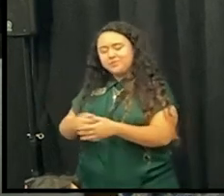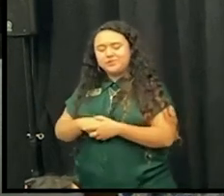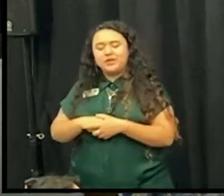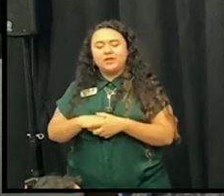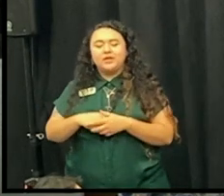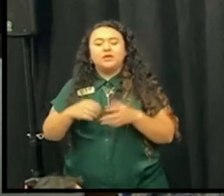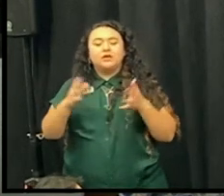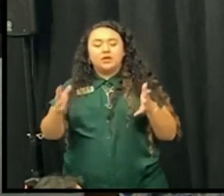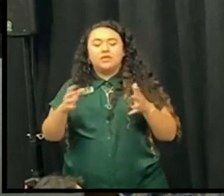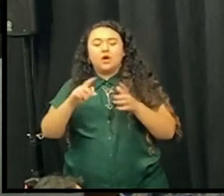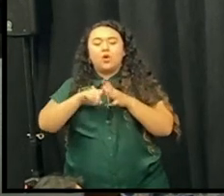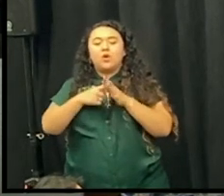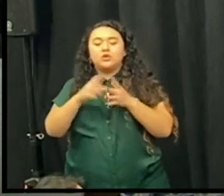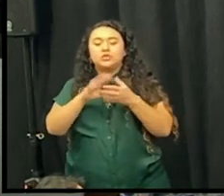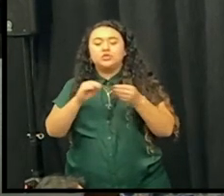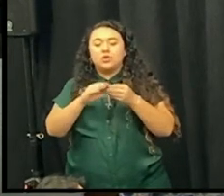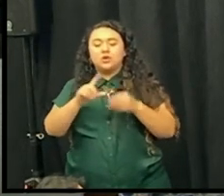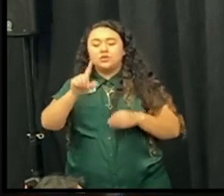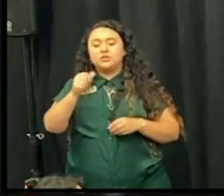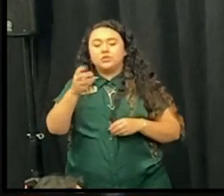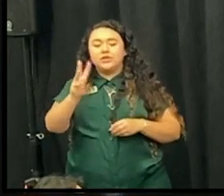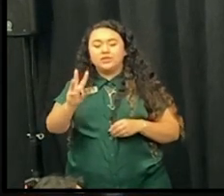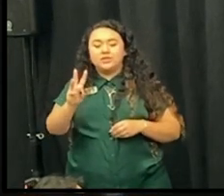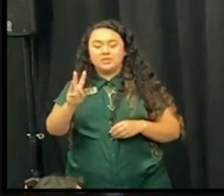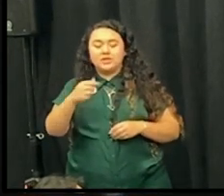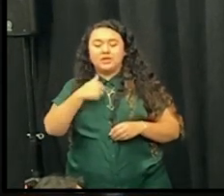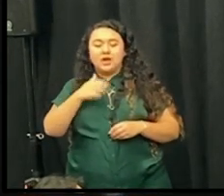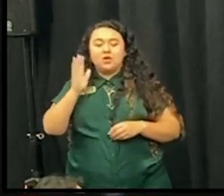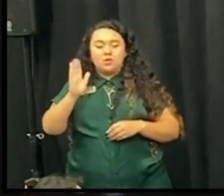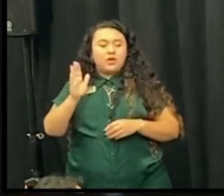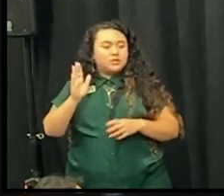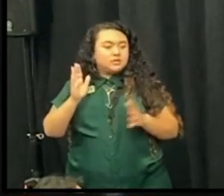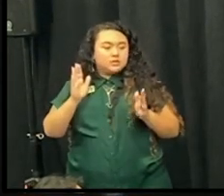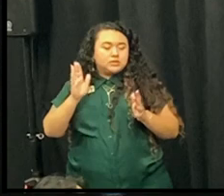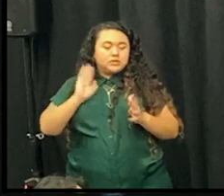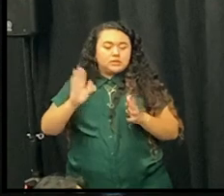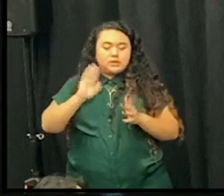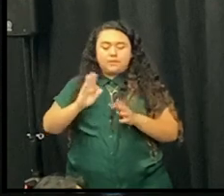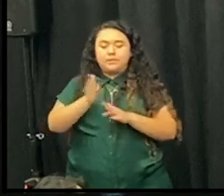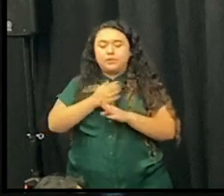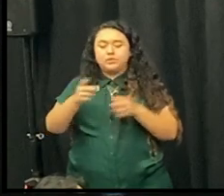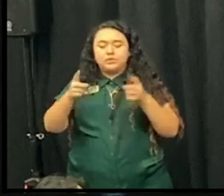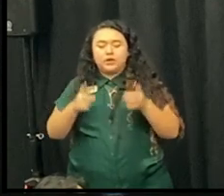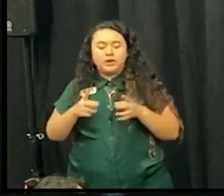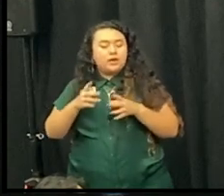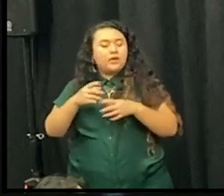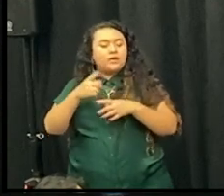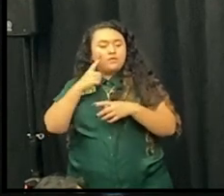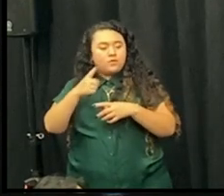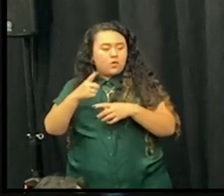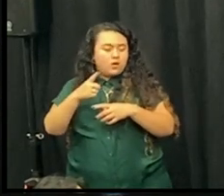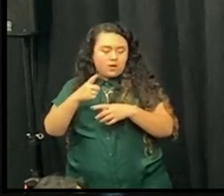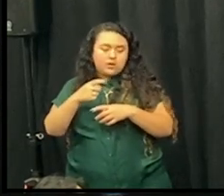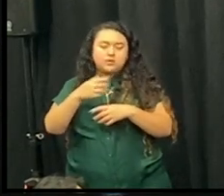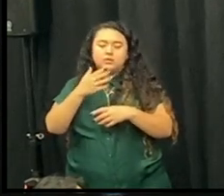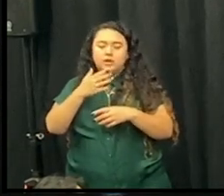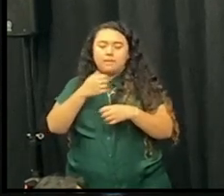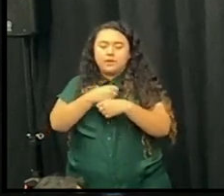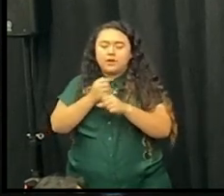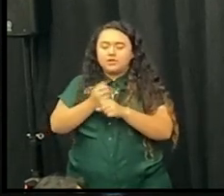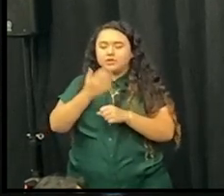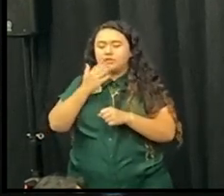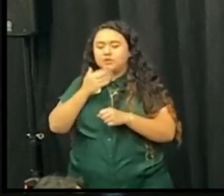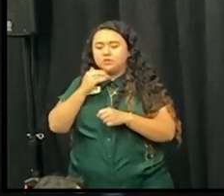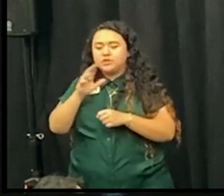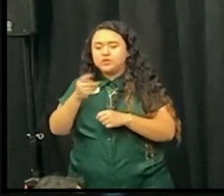the origin story is, in 2016, I was music directing a production of Sweet Charity off-Broadway. Leigh Silverman was the